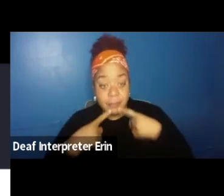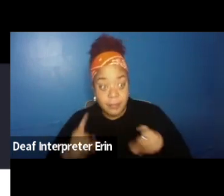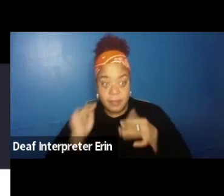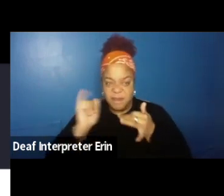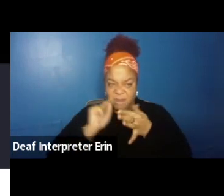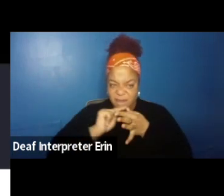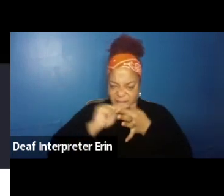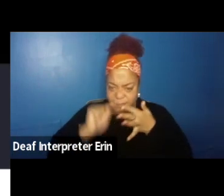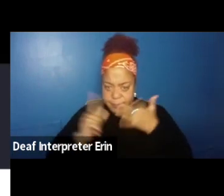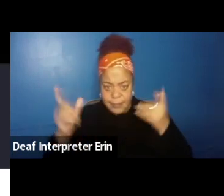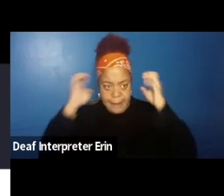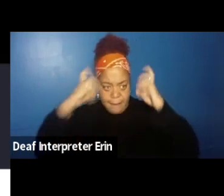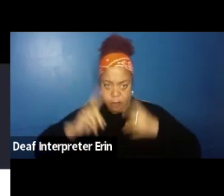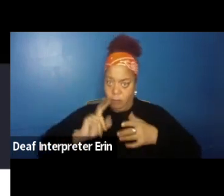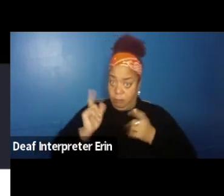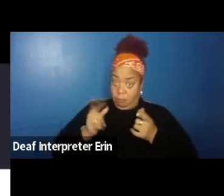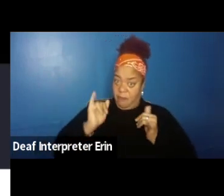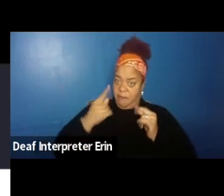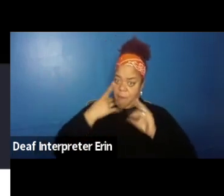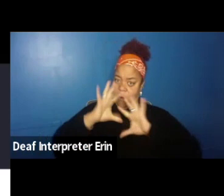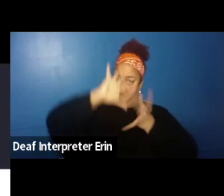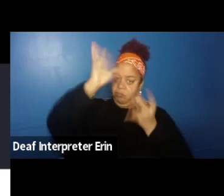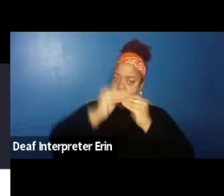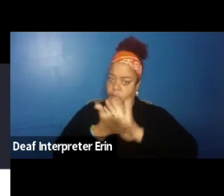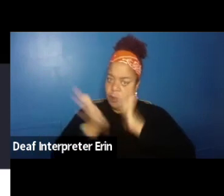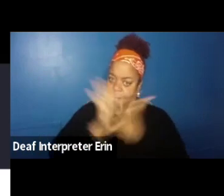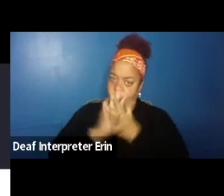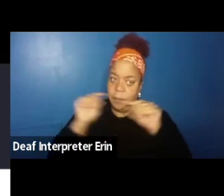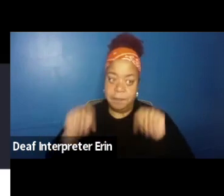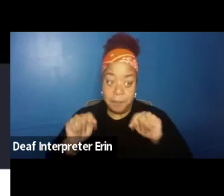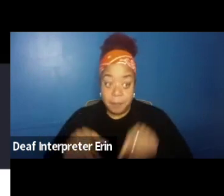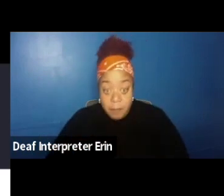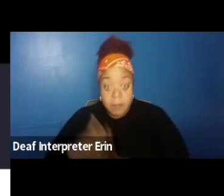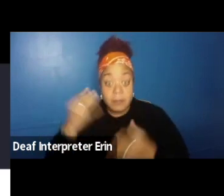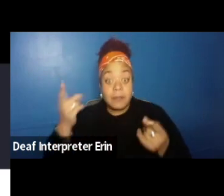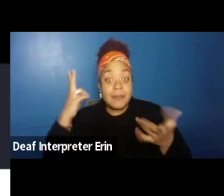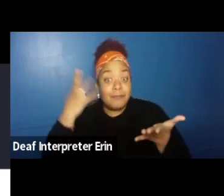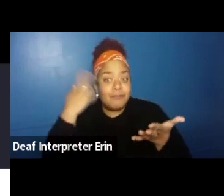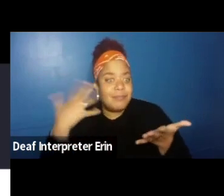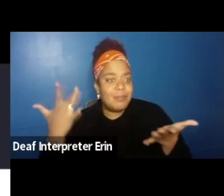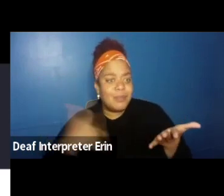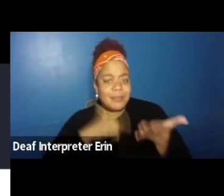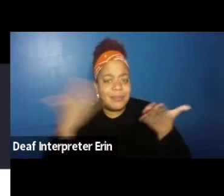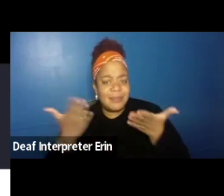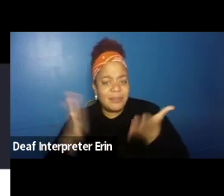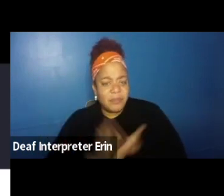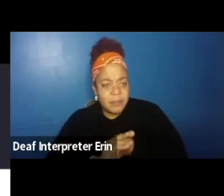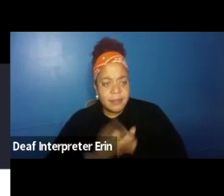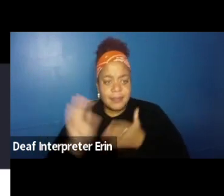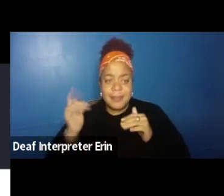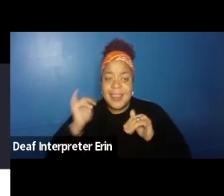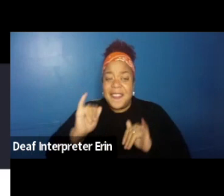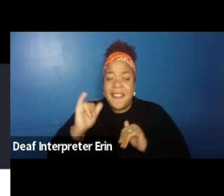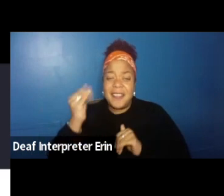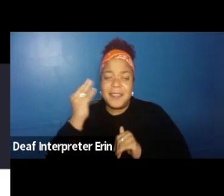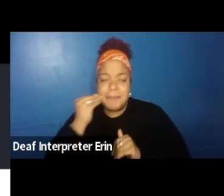development. And what makes us unique here at IDHA is that we are integrating experiential and academic knowledge, challenging